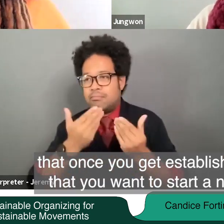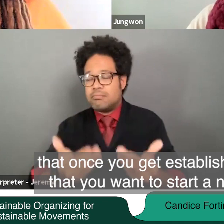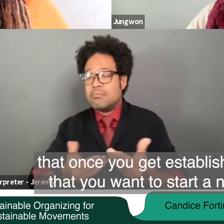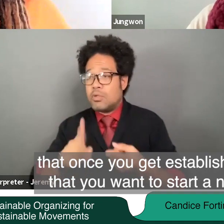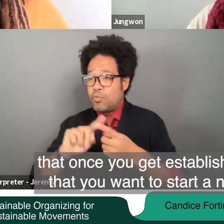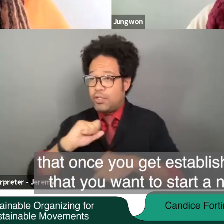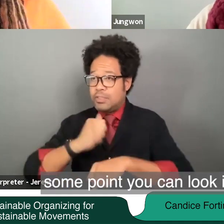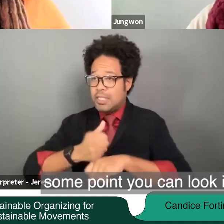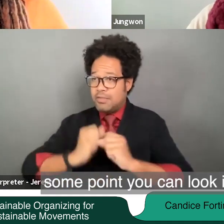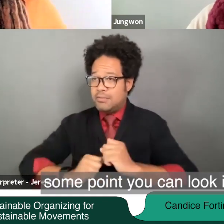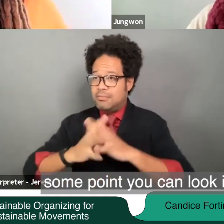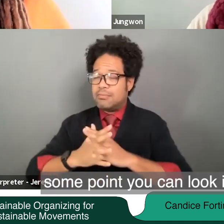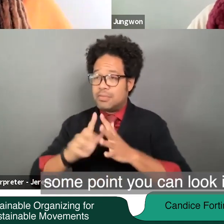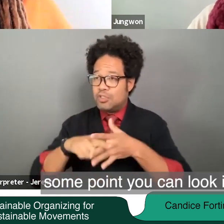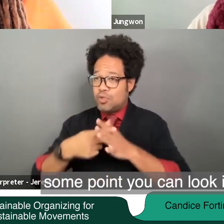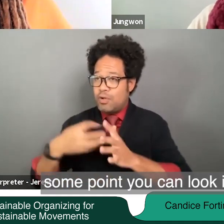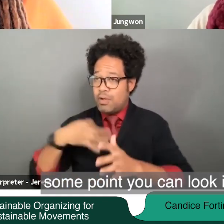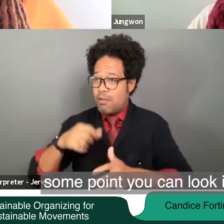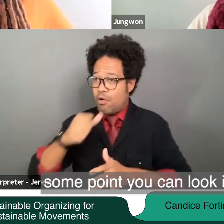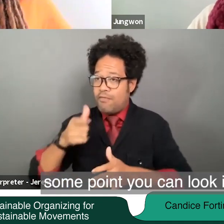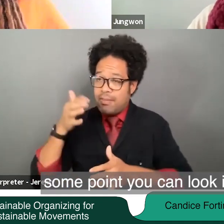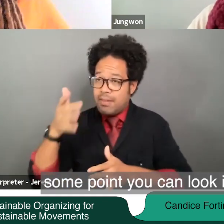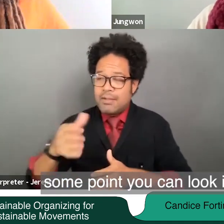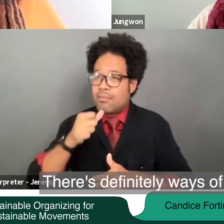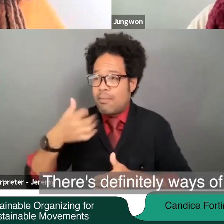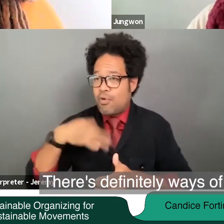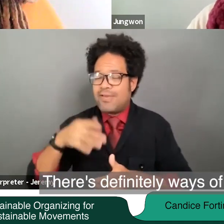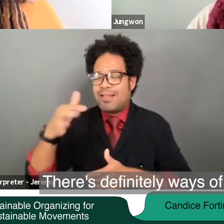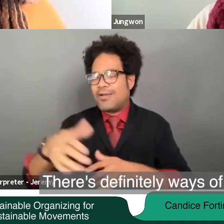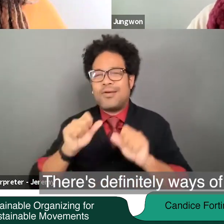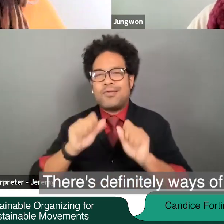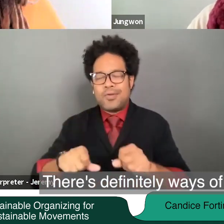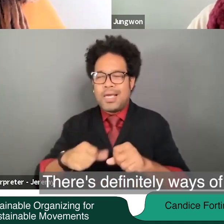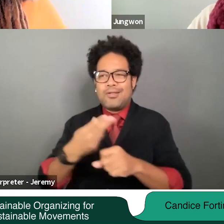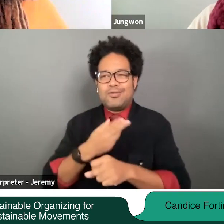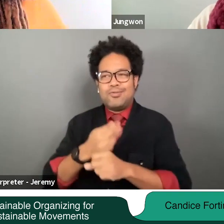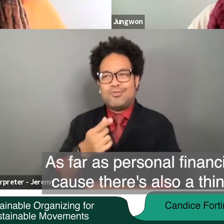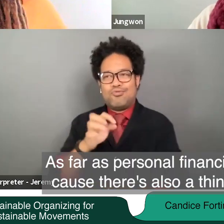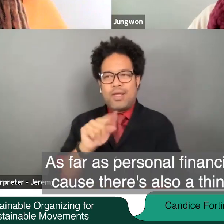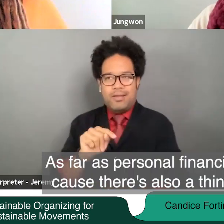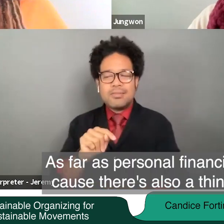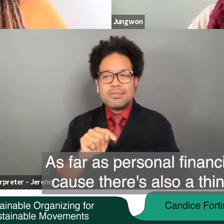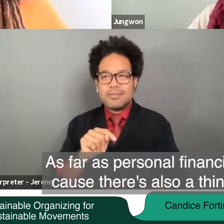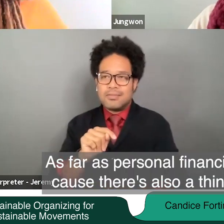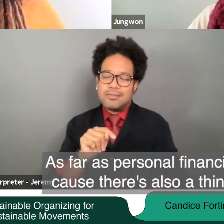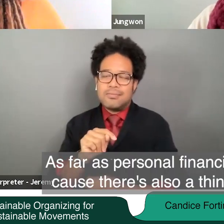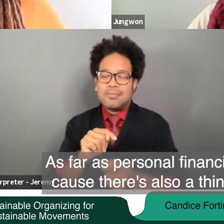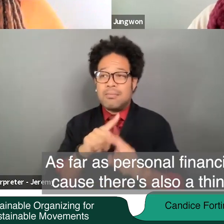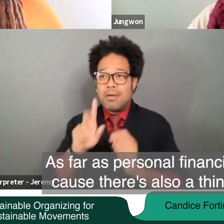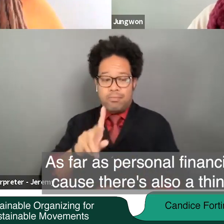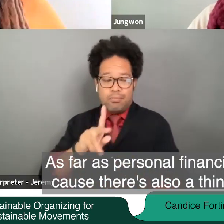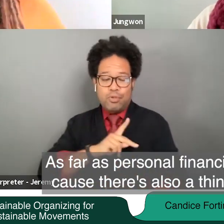want to start a nonprofit at some point, you can look into grants. There's definitely ways of doing that. As far as personal